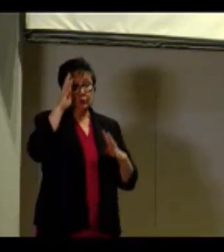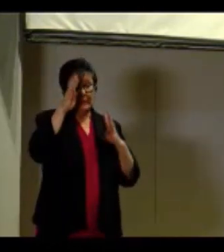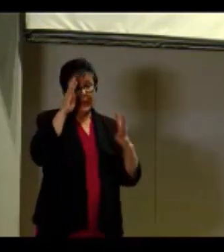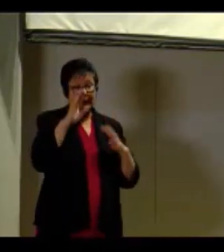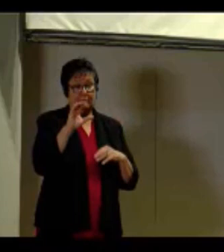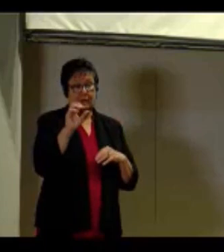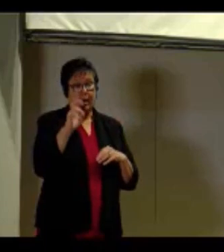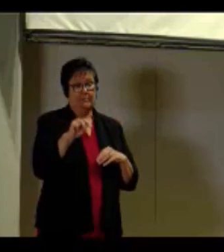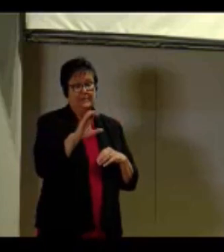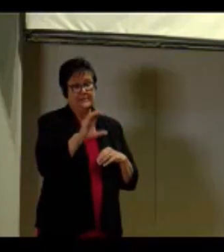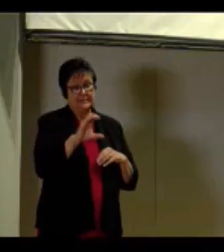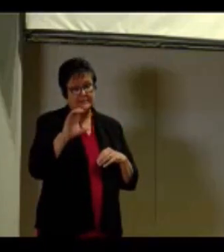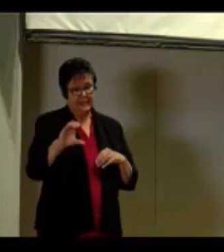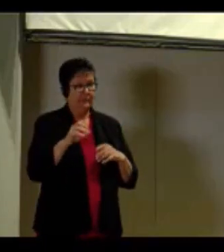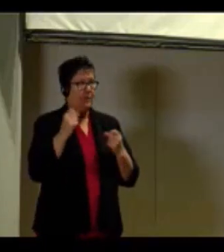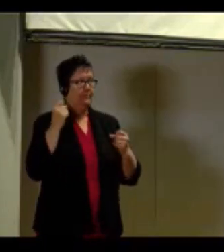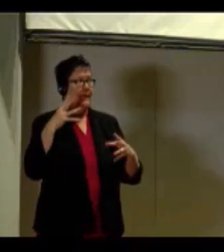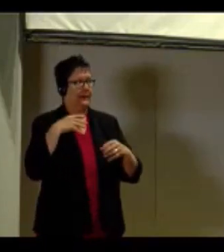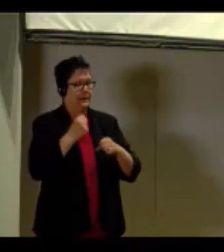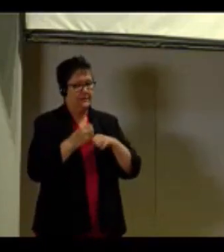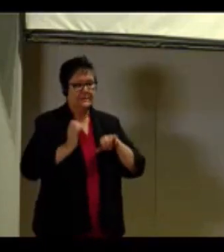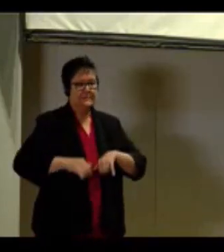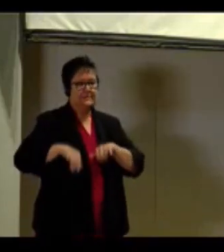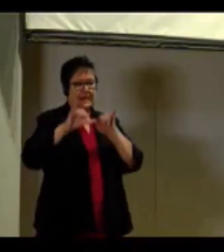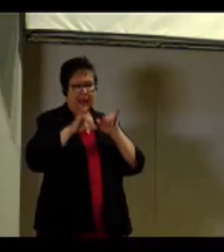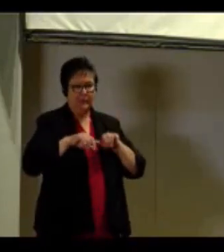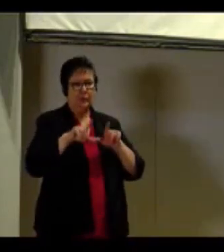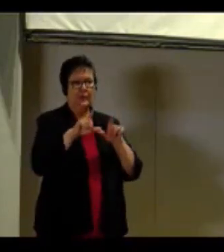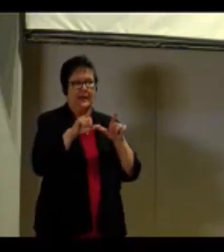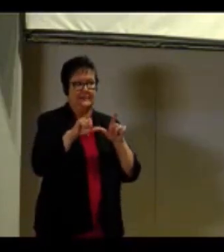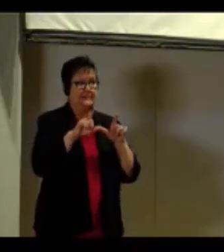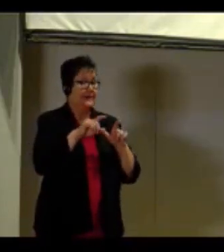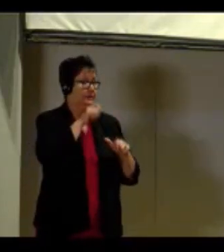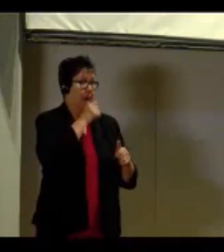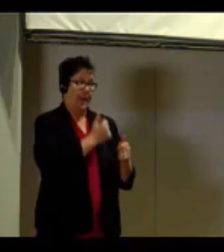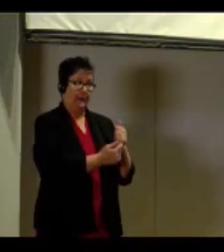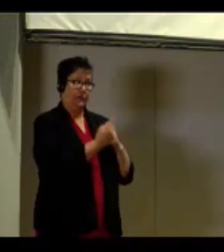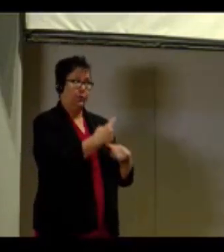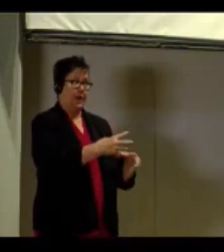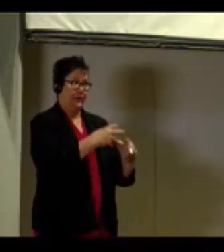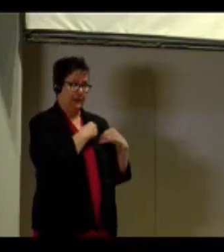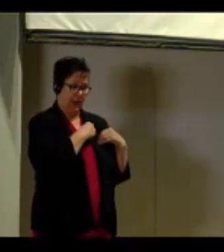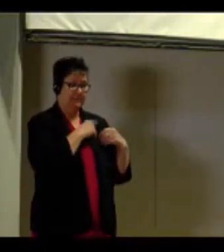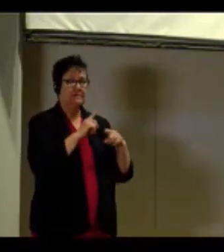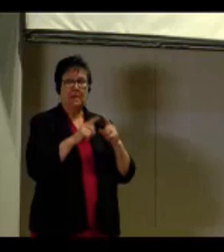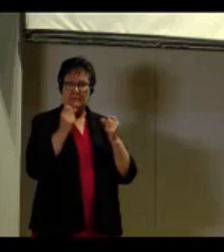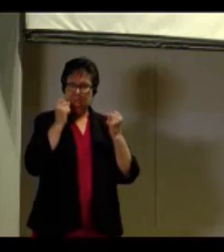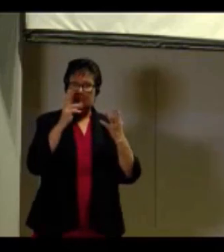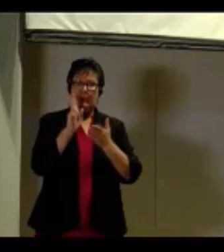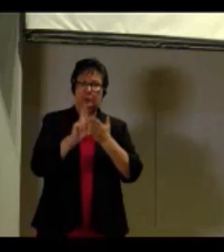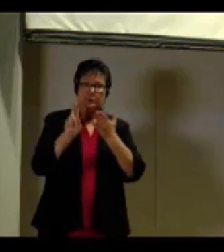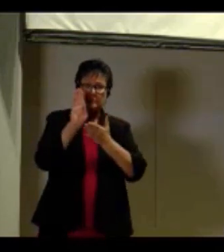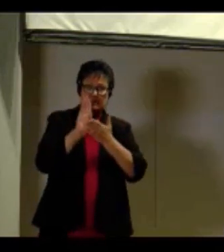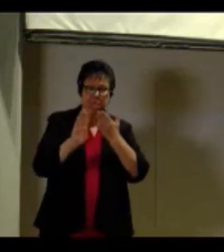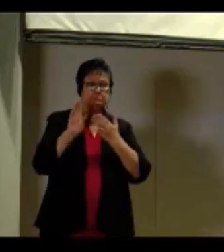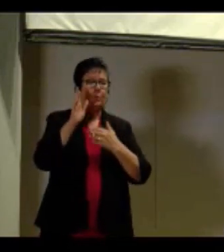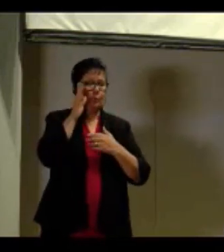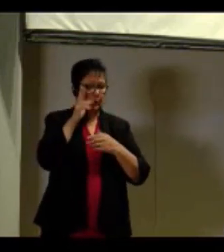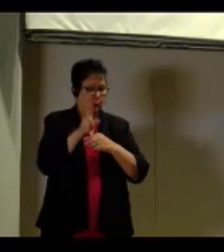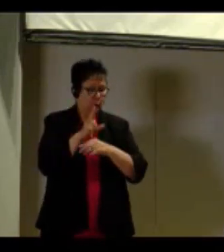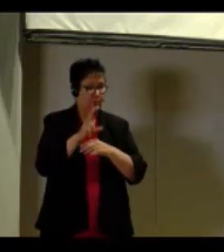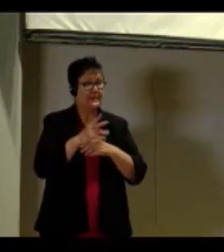many years has very much been a standard licensing scheme. Not everybody adopts it, but a lot of institutions do. And